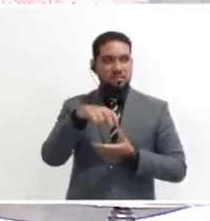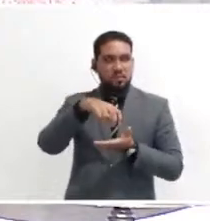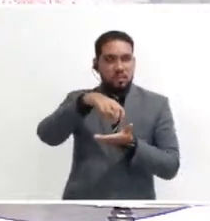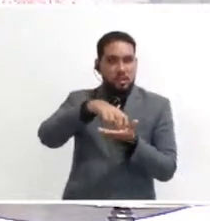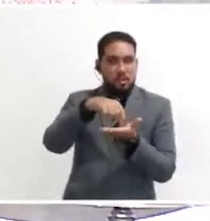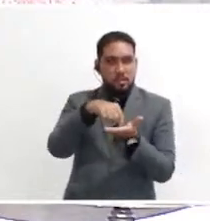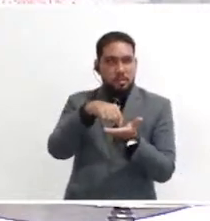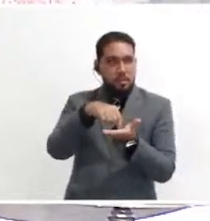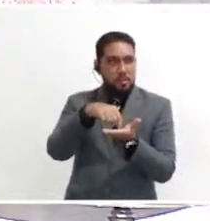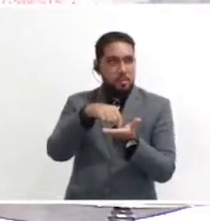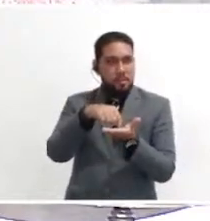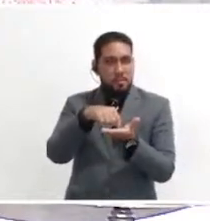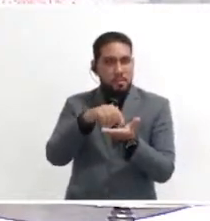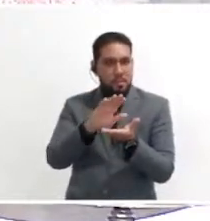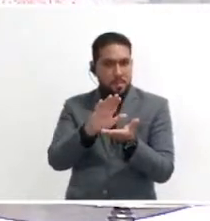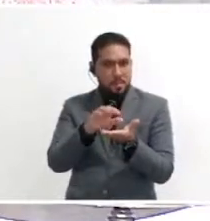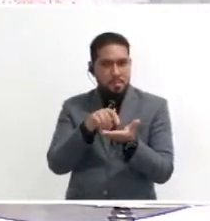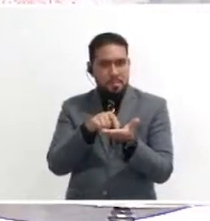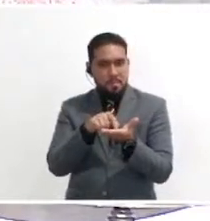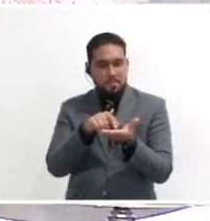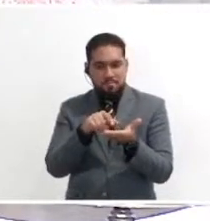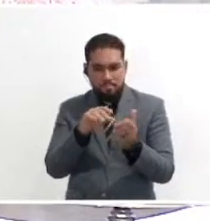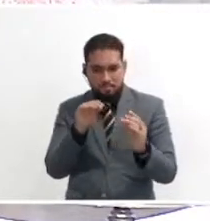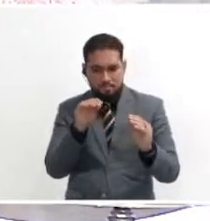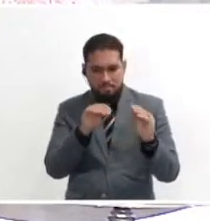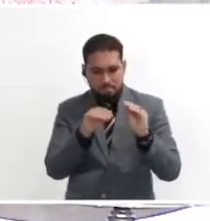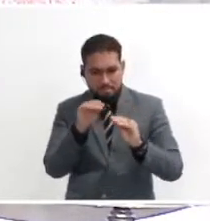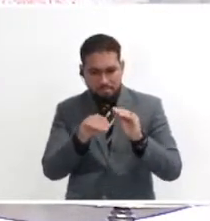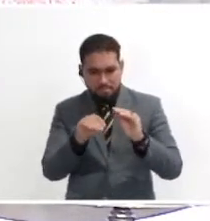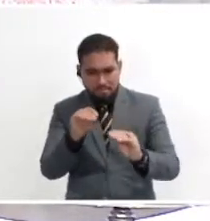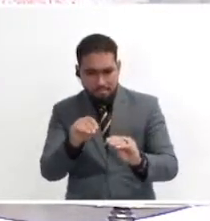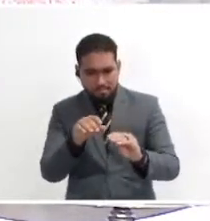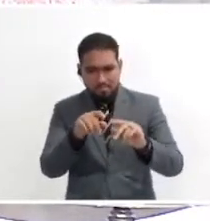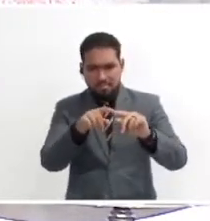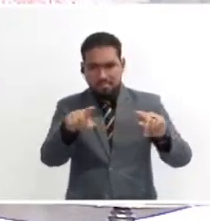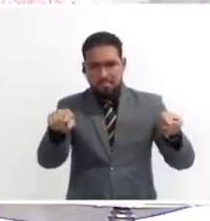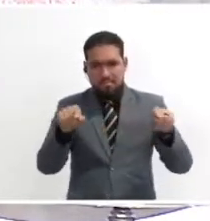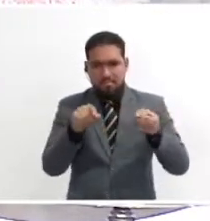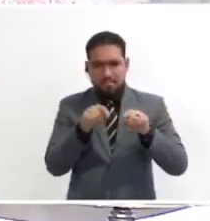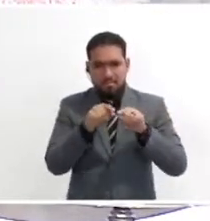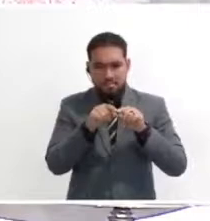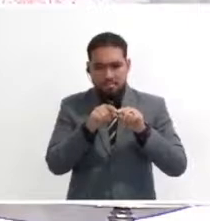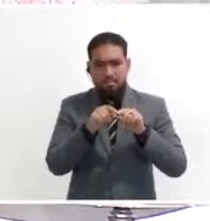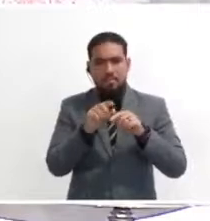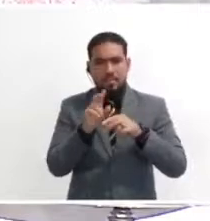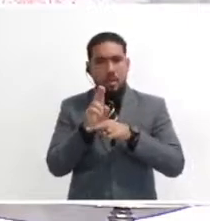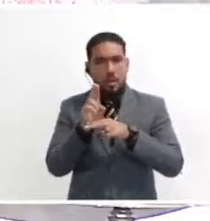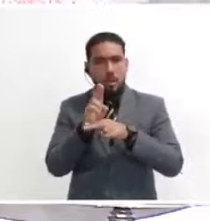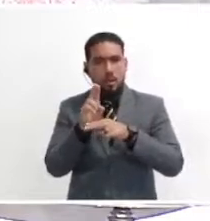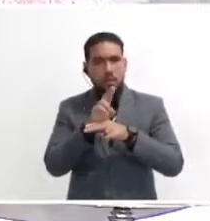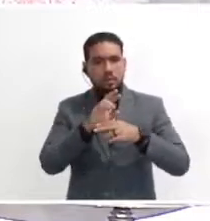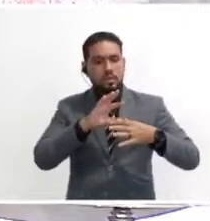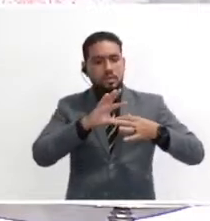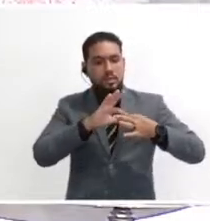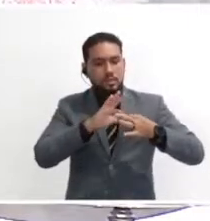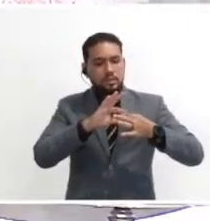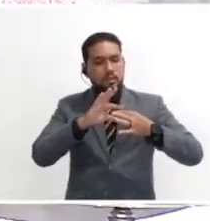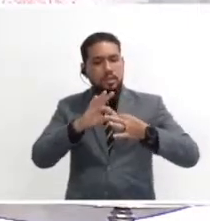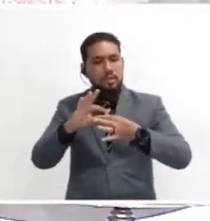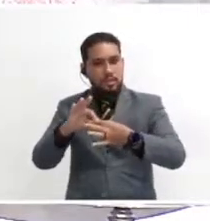where they're using bridge chips. You can see there between the FPGA itself and then